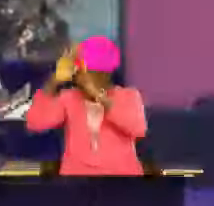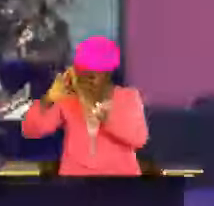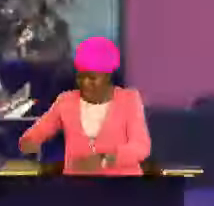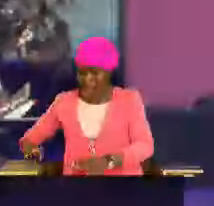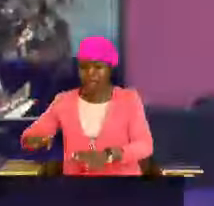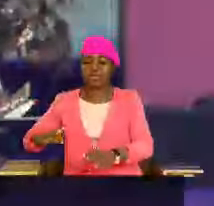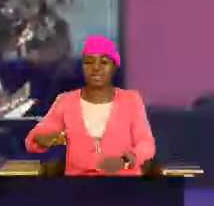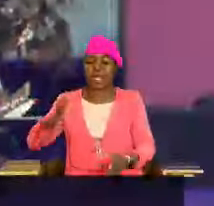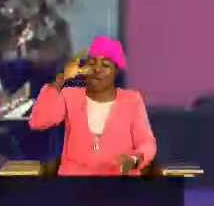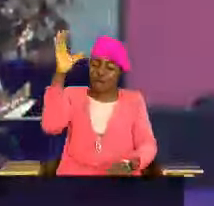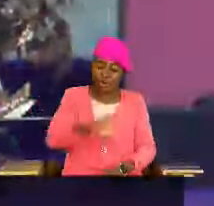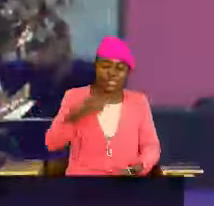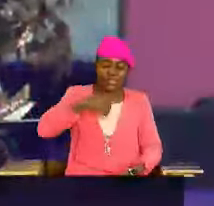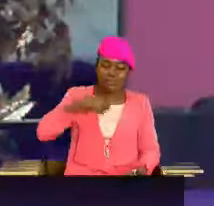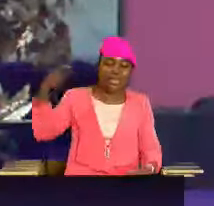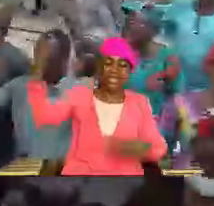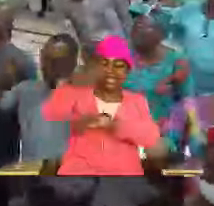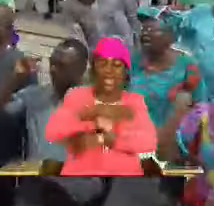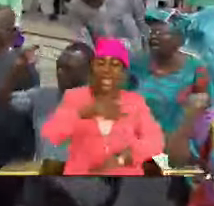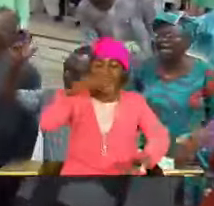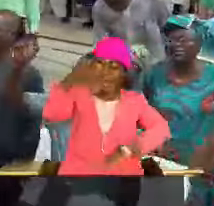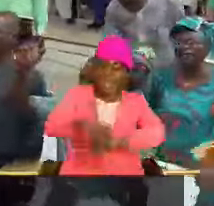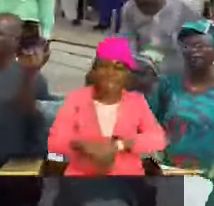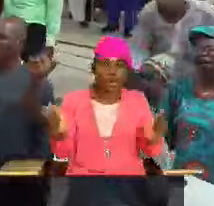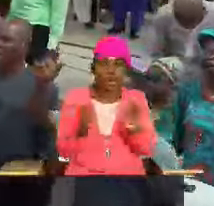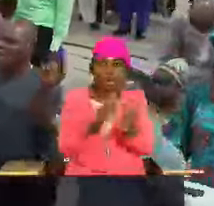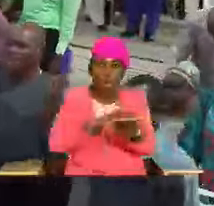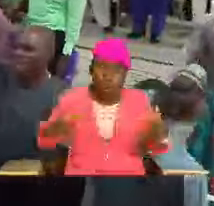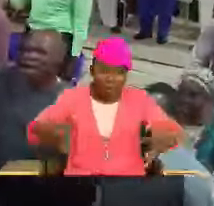now say it with holy hander